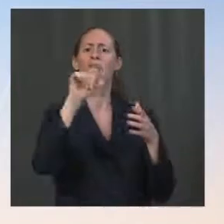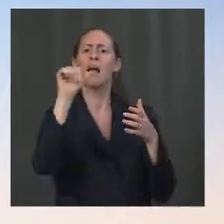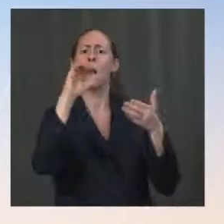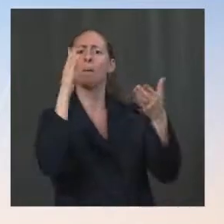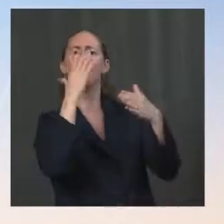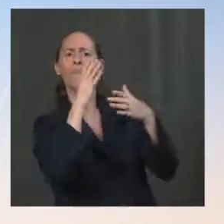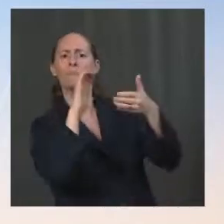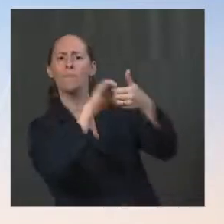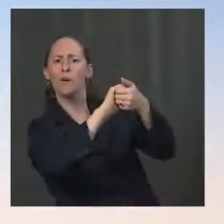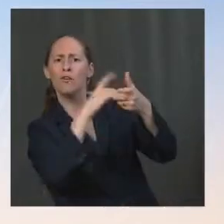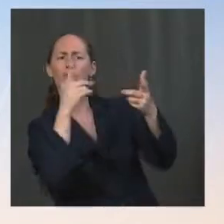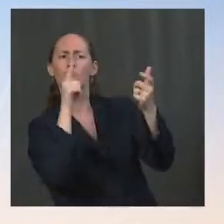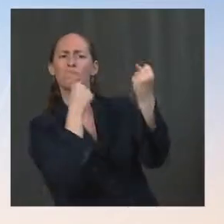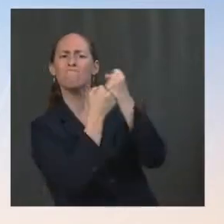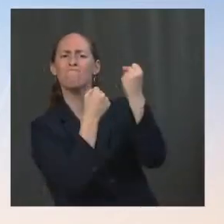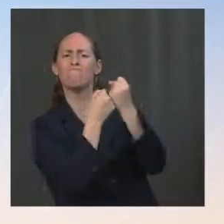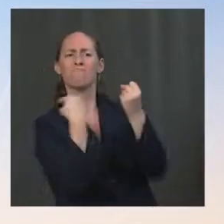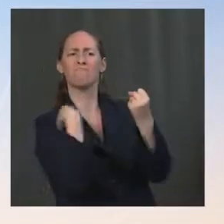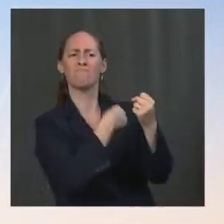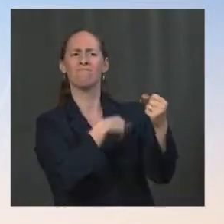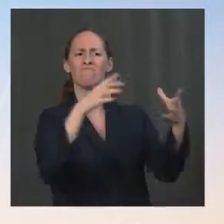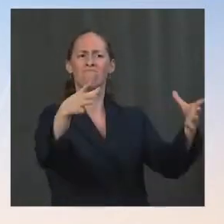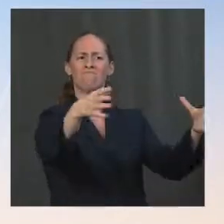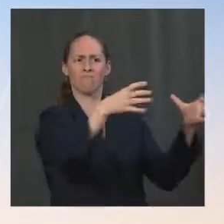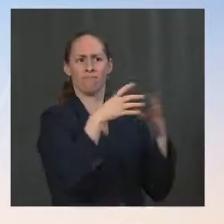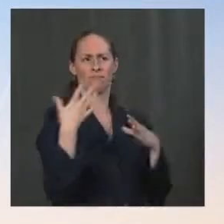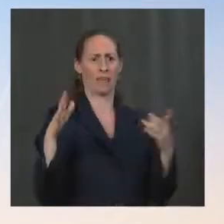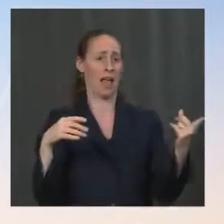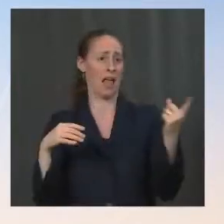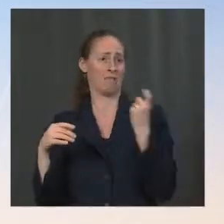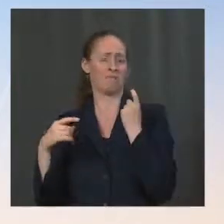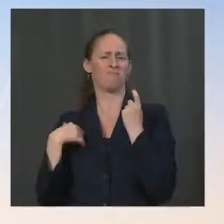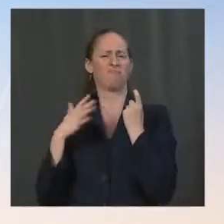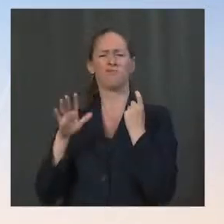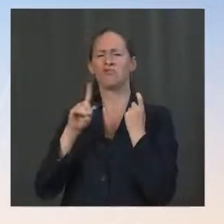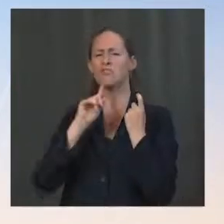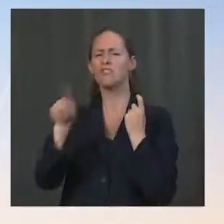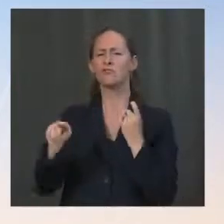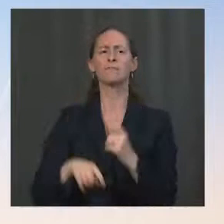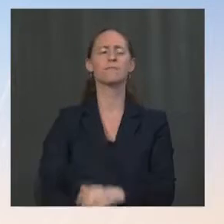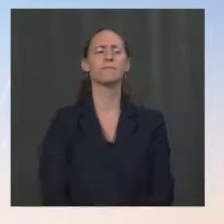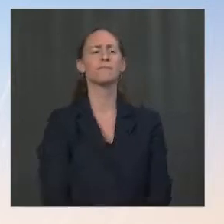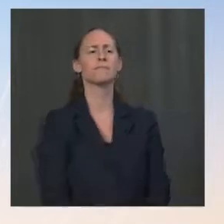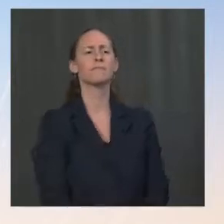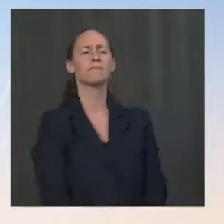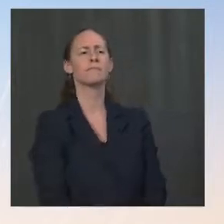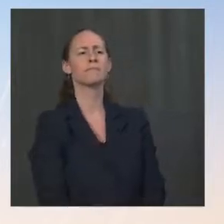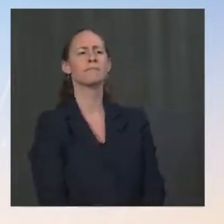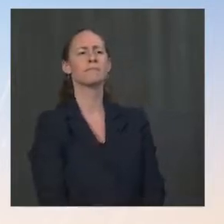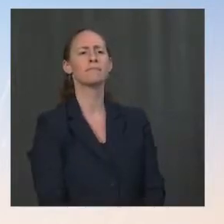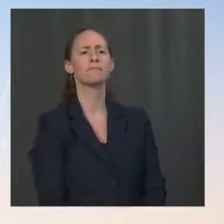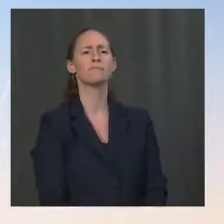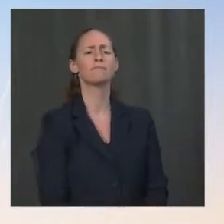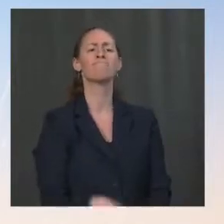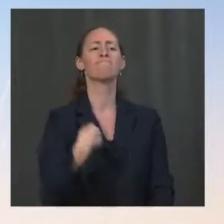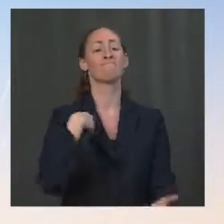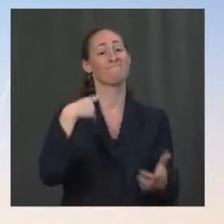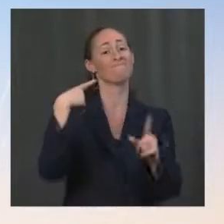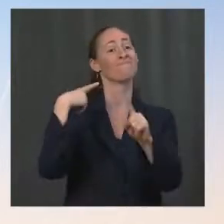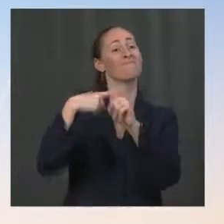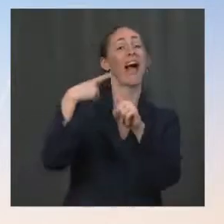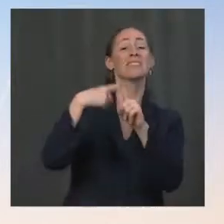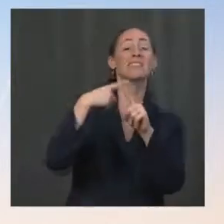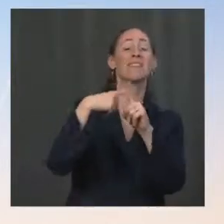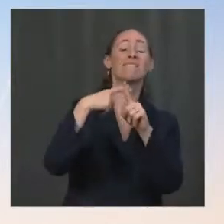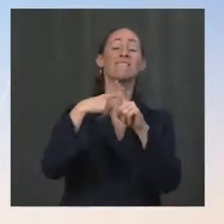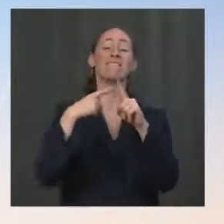in response to Phil's question, this is not a preferred relationship or a situation that we would have designed if we